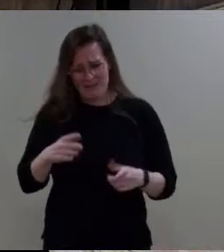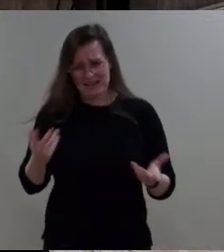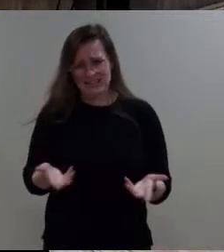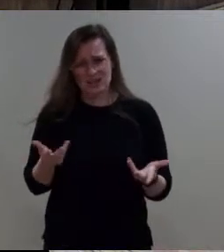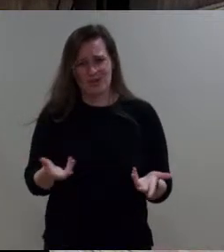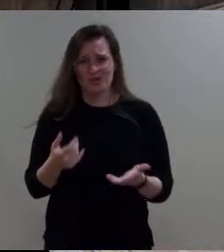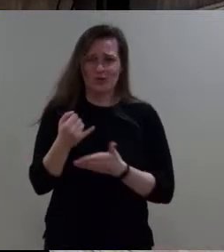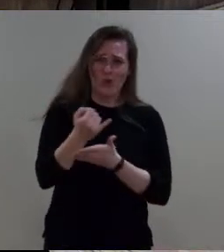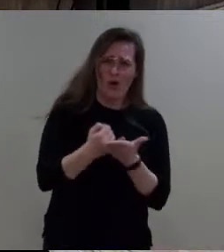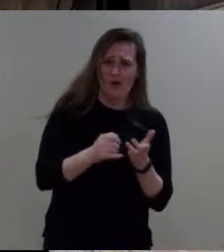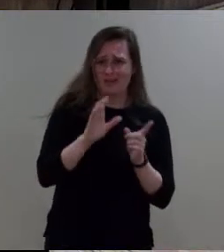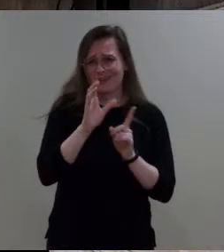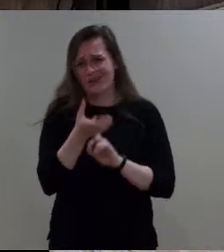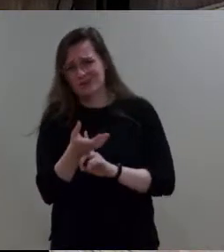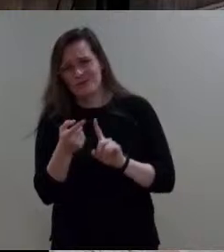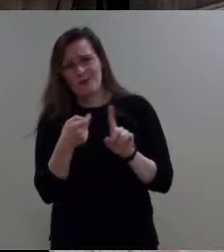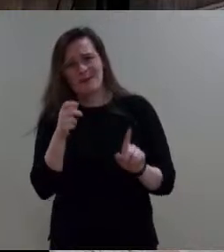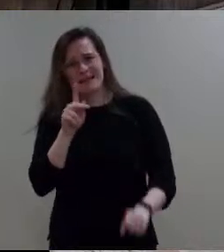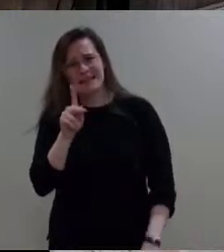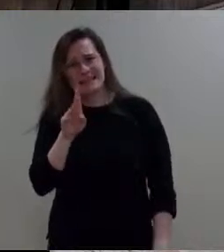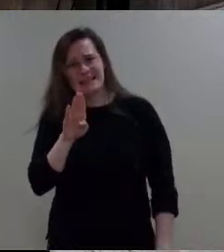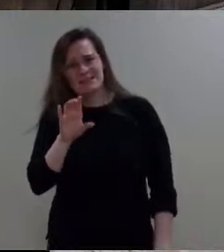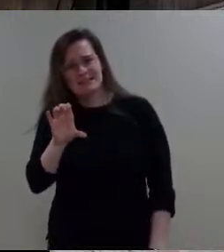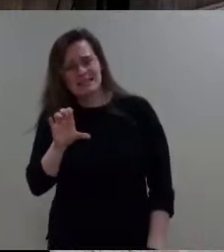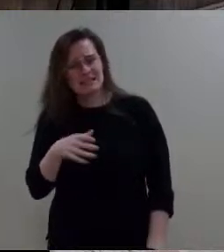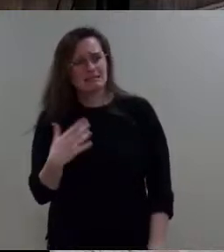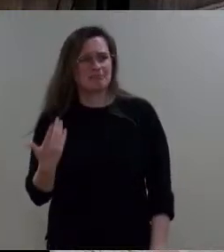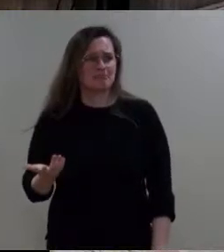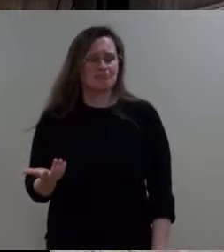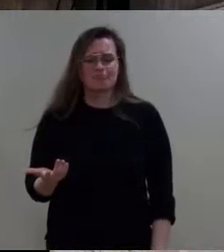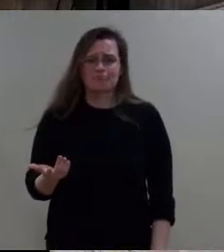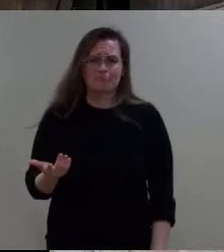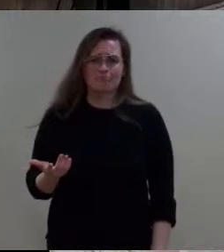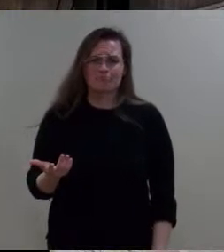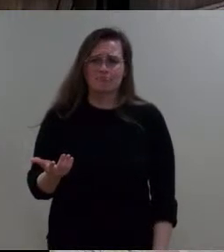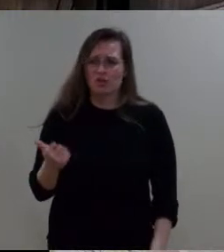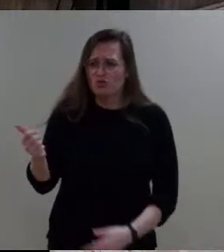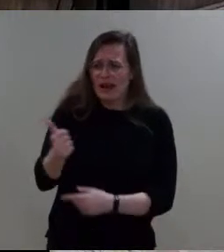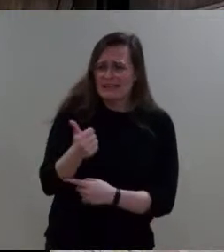and culture from KBC, and our